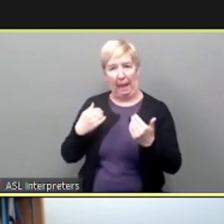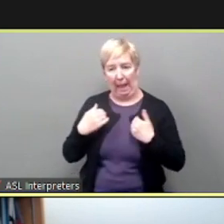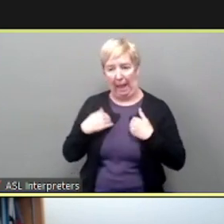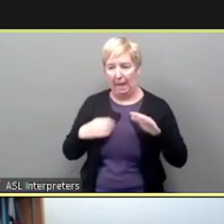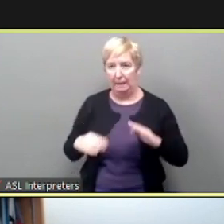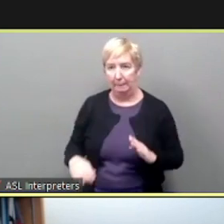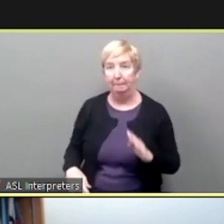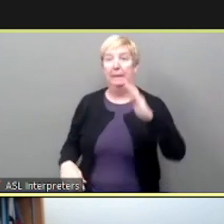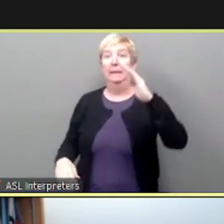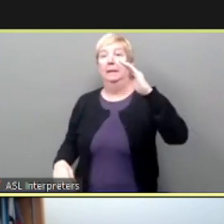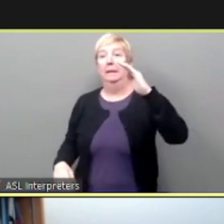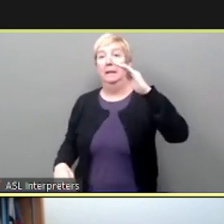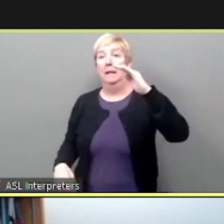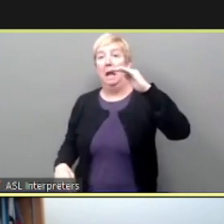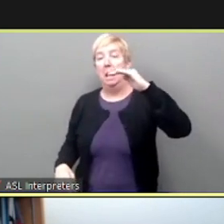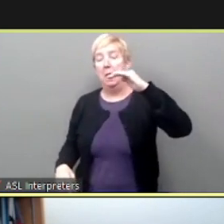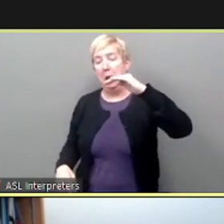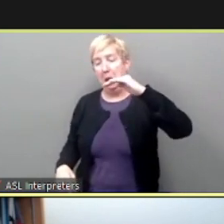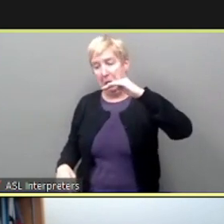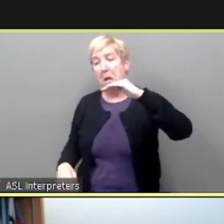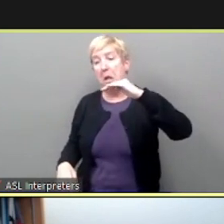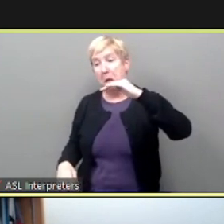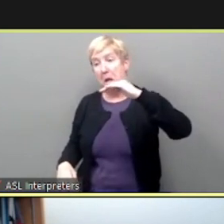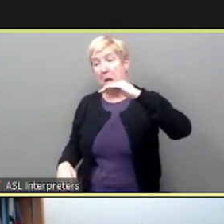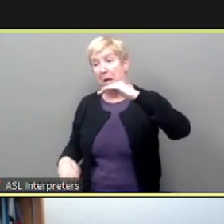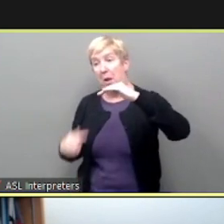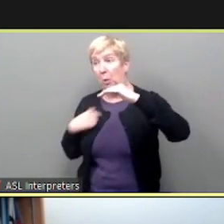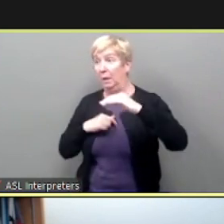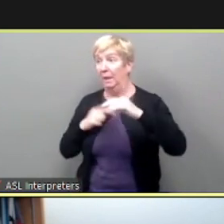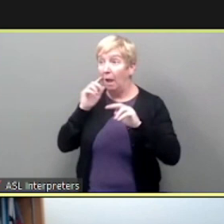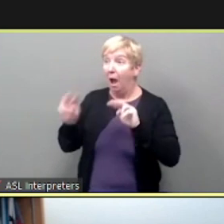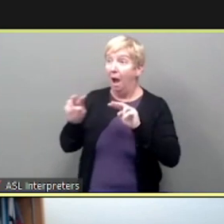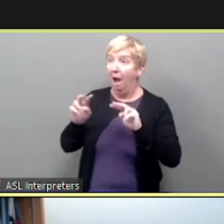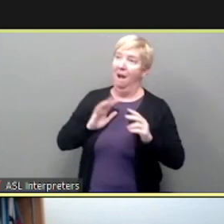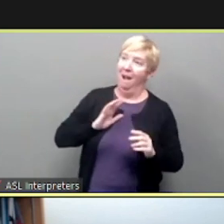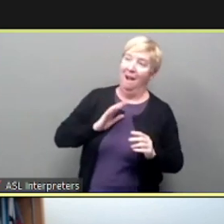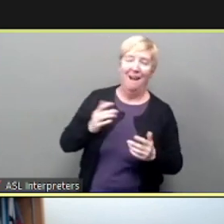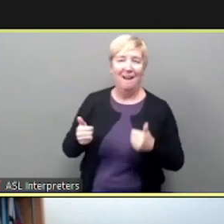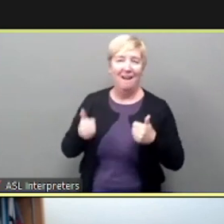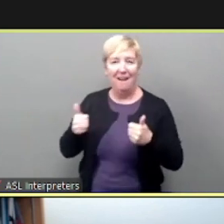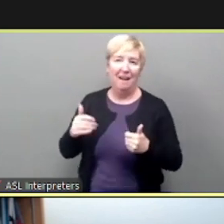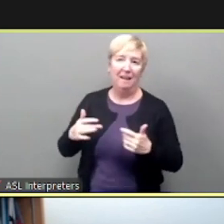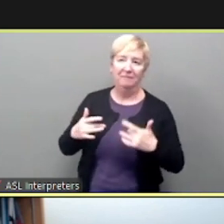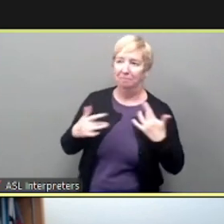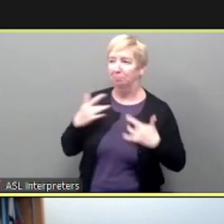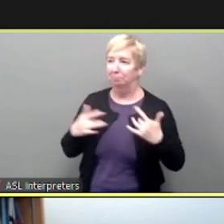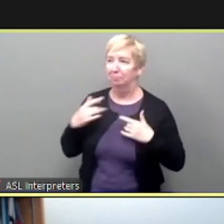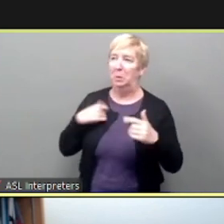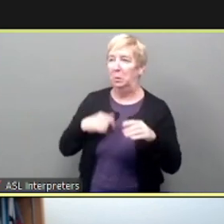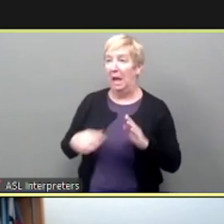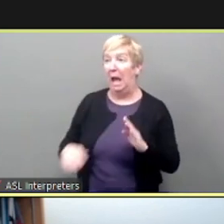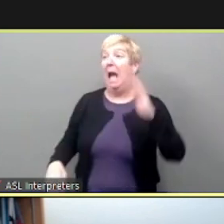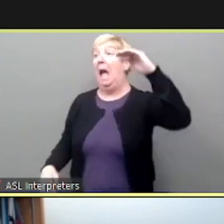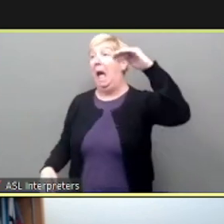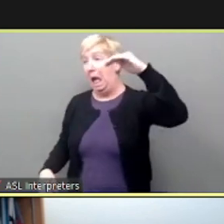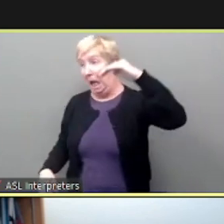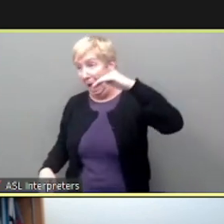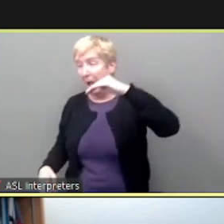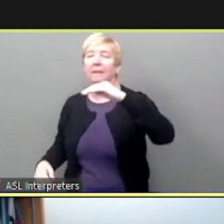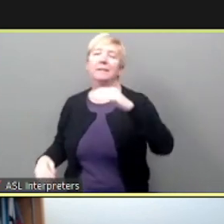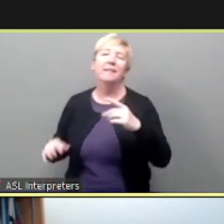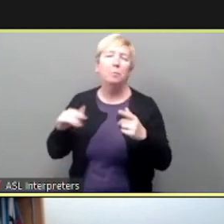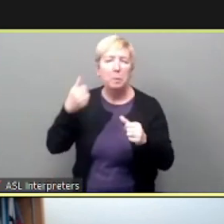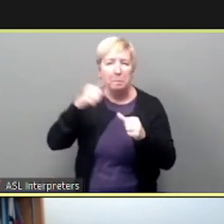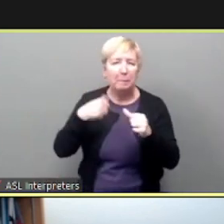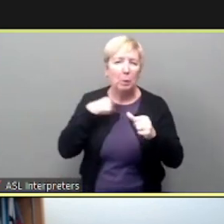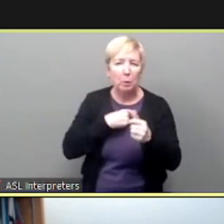and began to see a decline. We were very happy that we obviously had flattened out this curve. And what I mean by